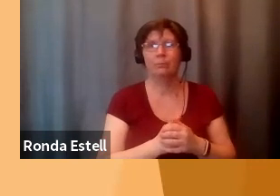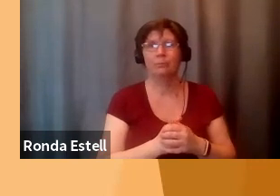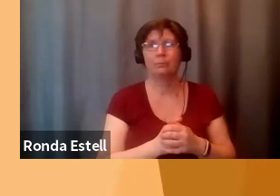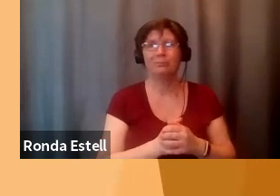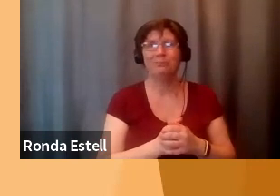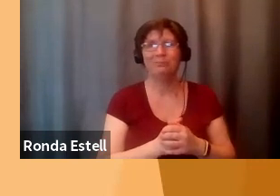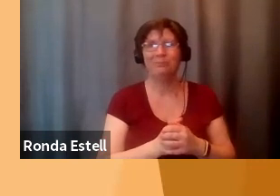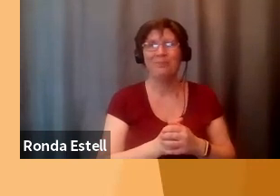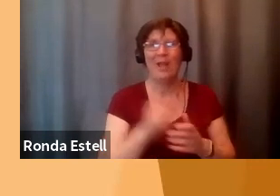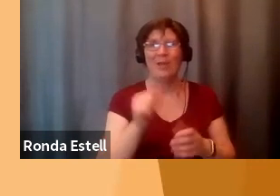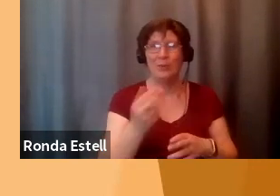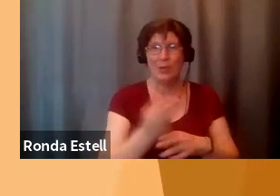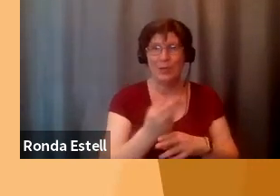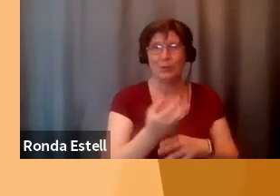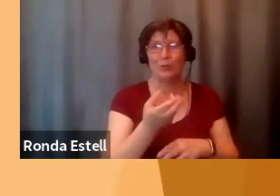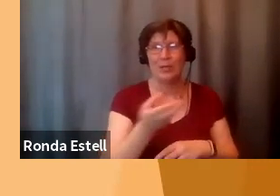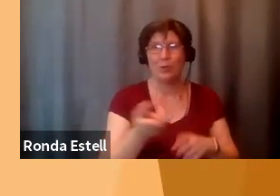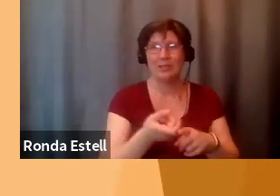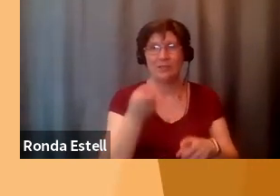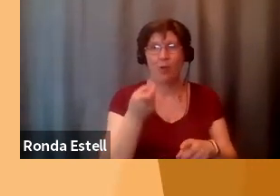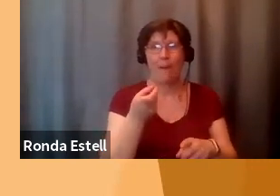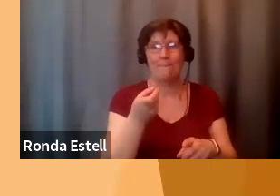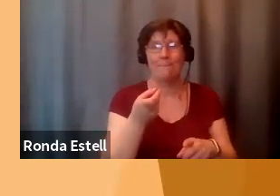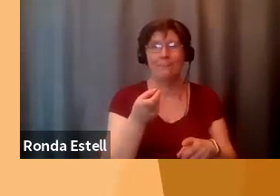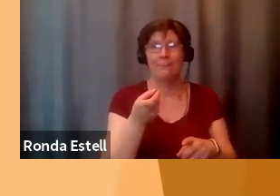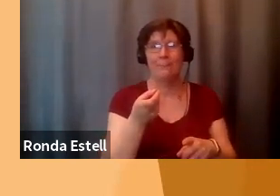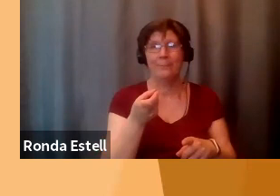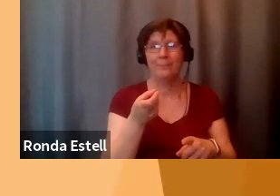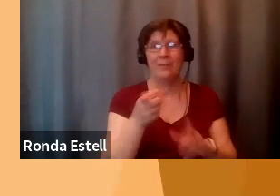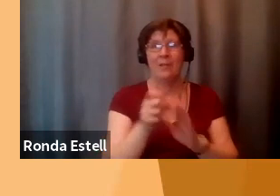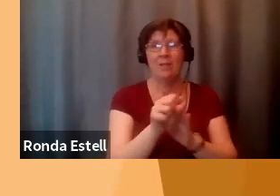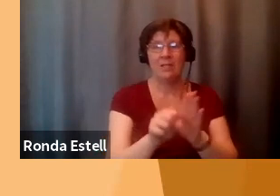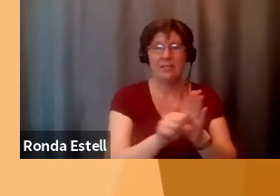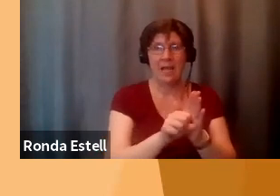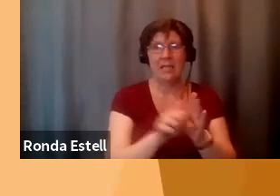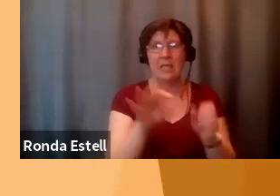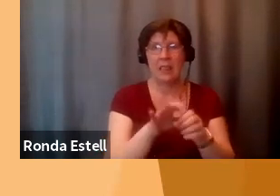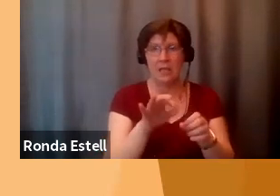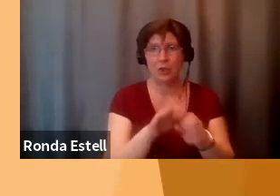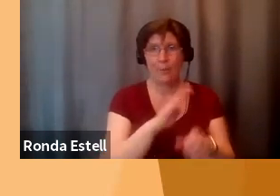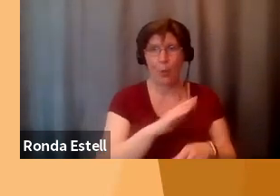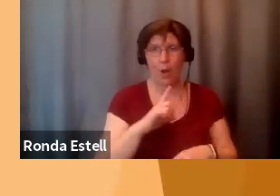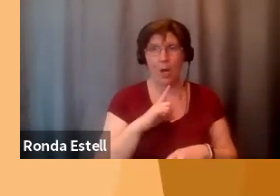You can use resources from the state election board.